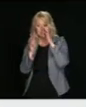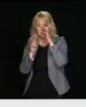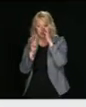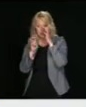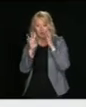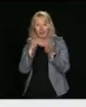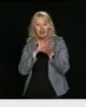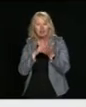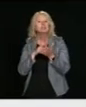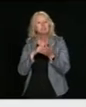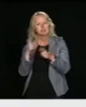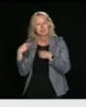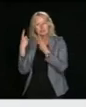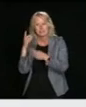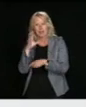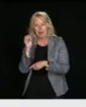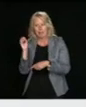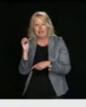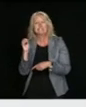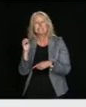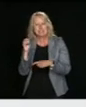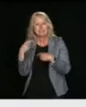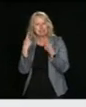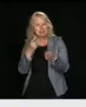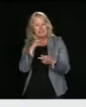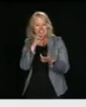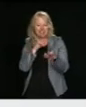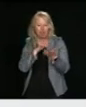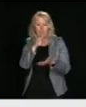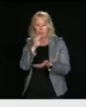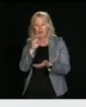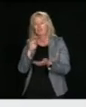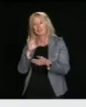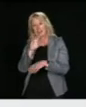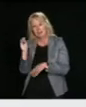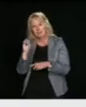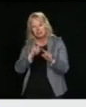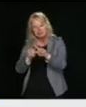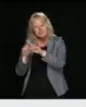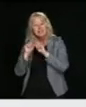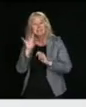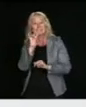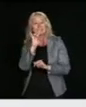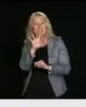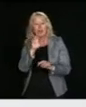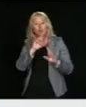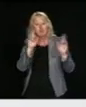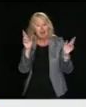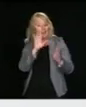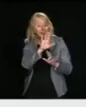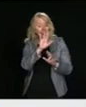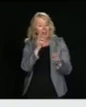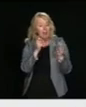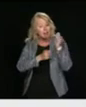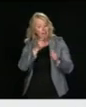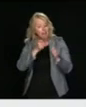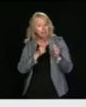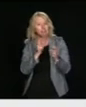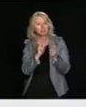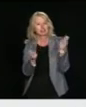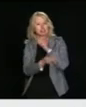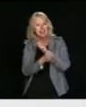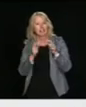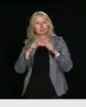those 6,400 companies, 700 have retooled to supply personal protective equipment. Nous avons